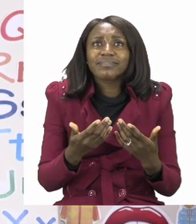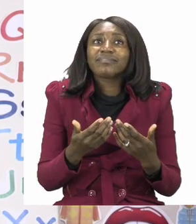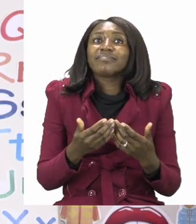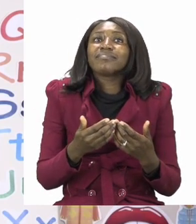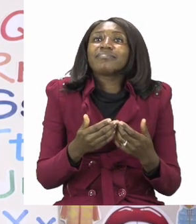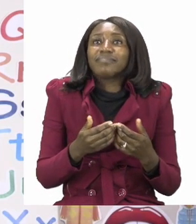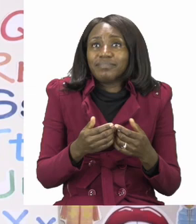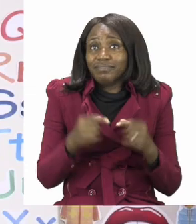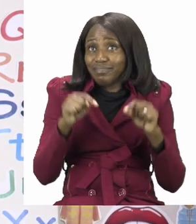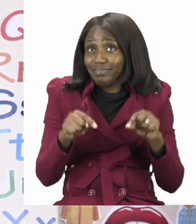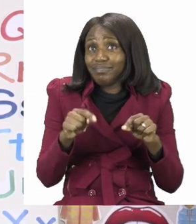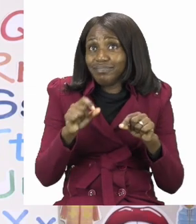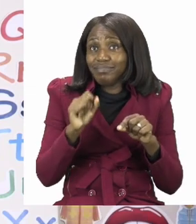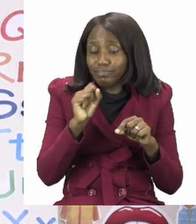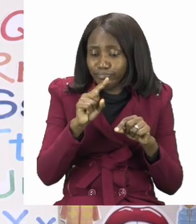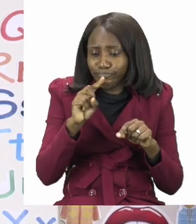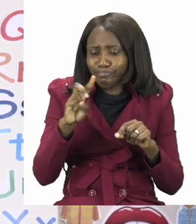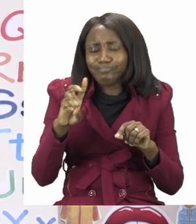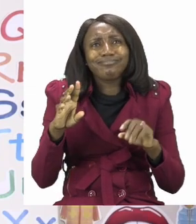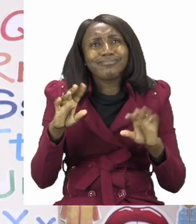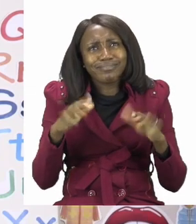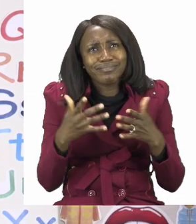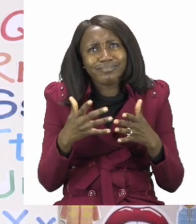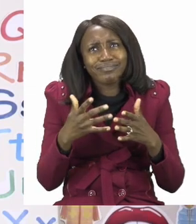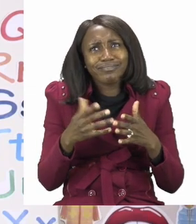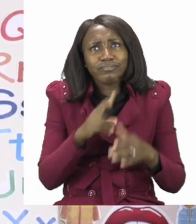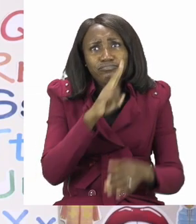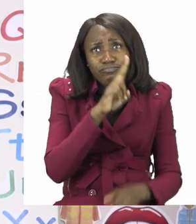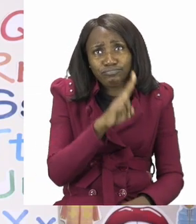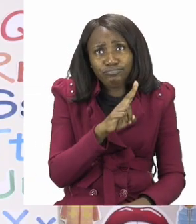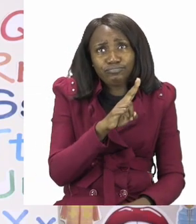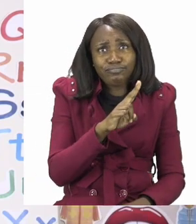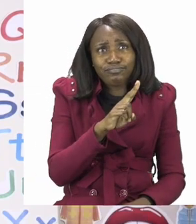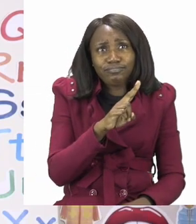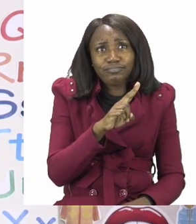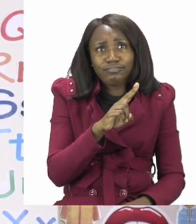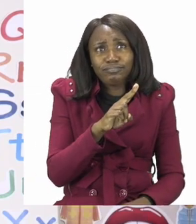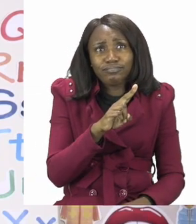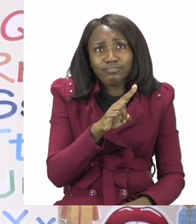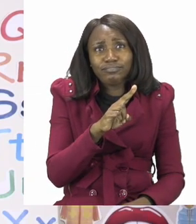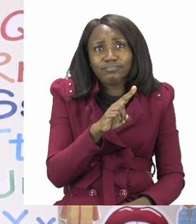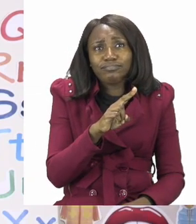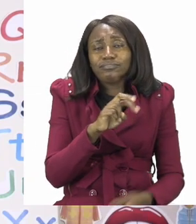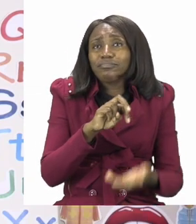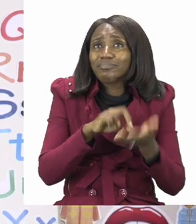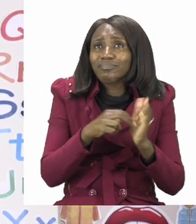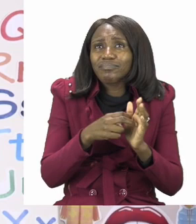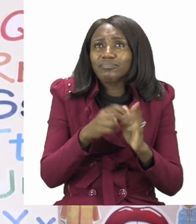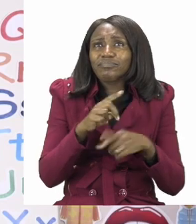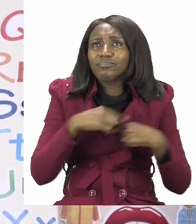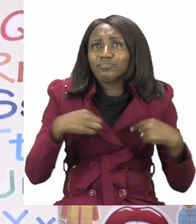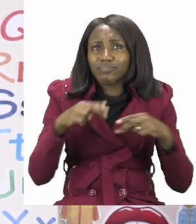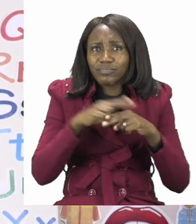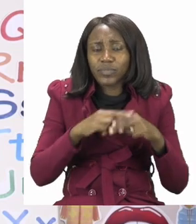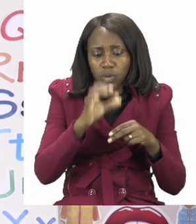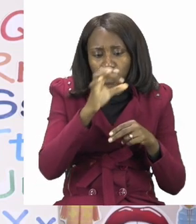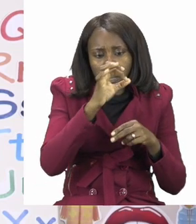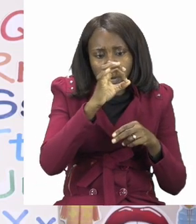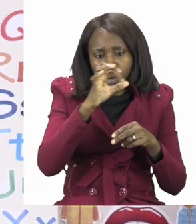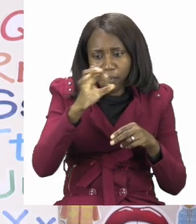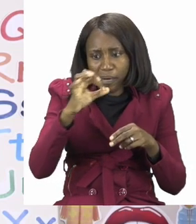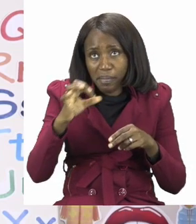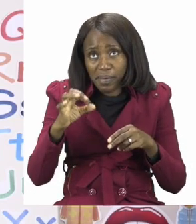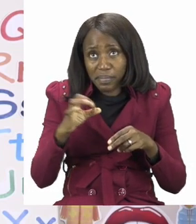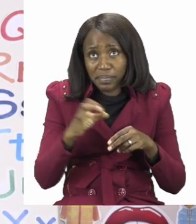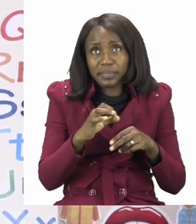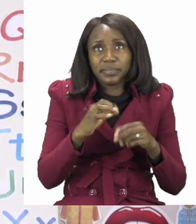to count from 2 to 4, that means we need counters. On my